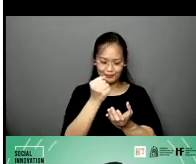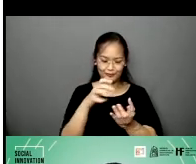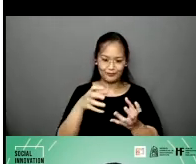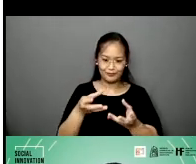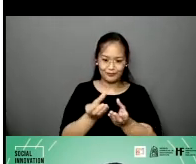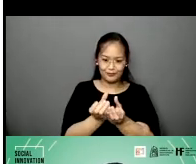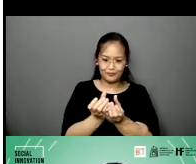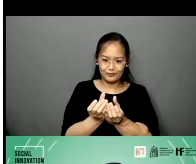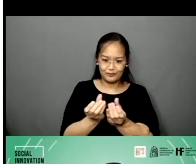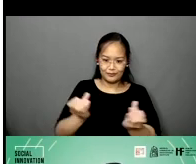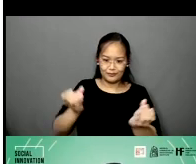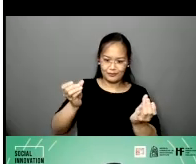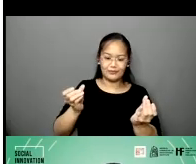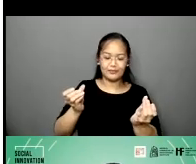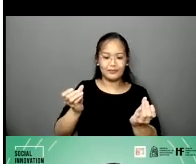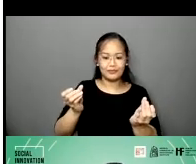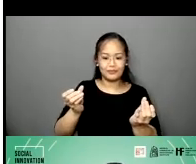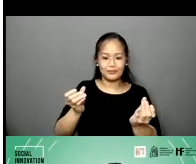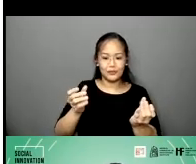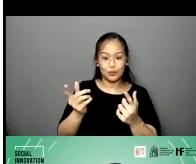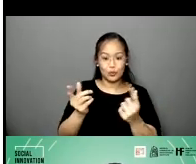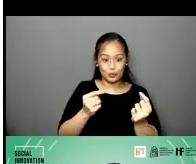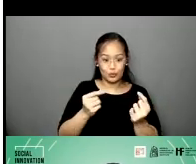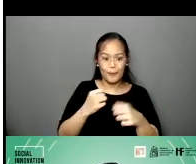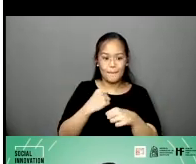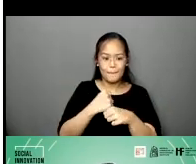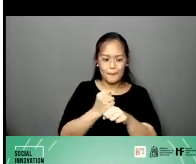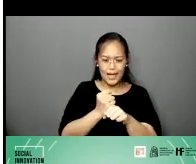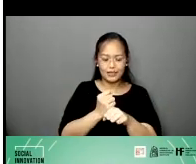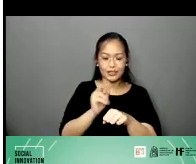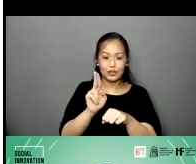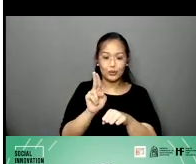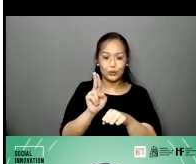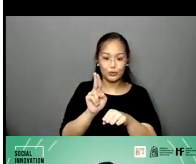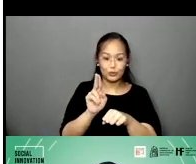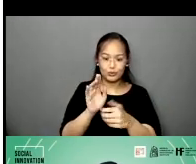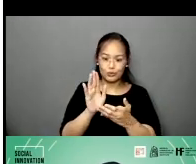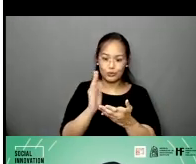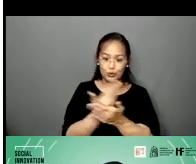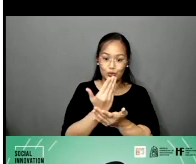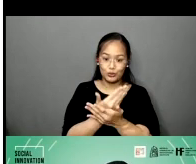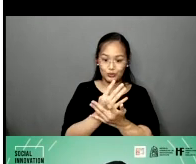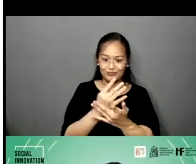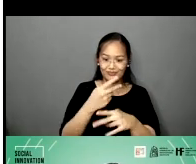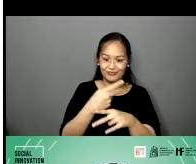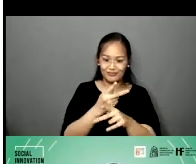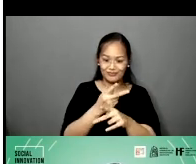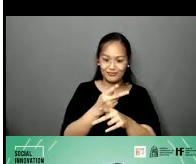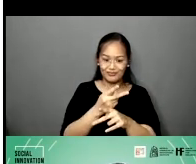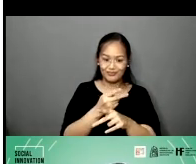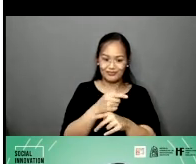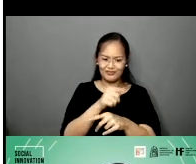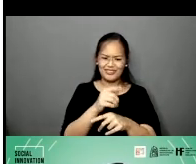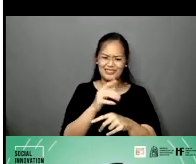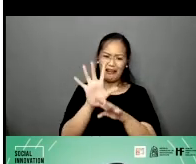idea here is they've created a new product. Normally, we don't associate spoon and forks as part of our product. They're just a